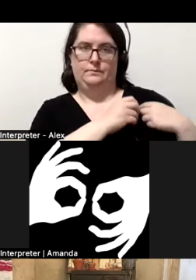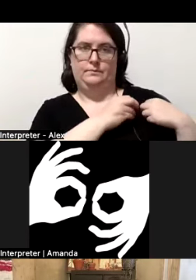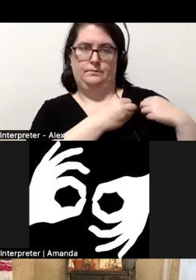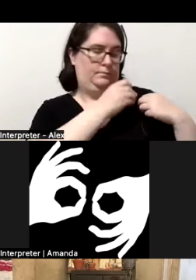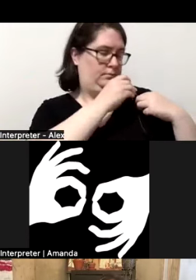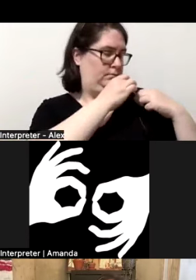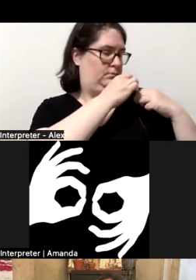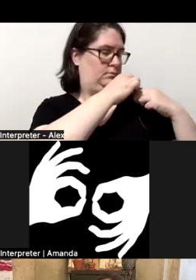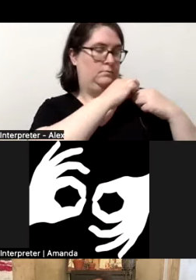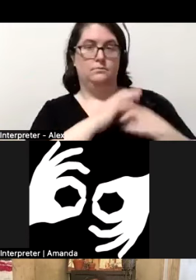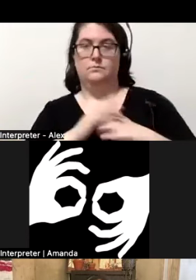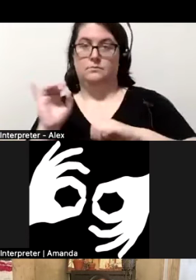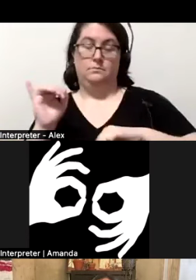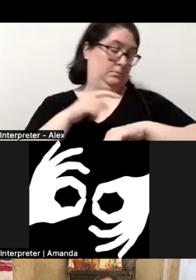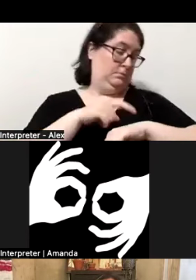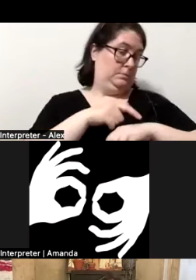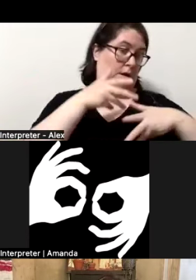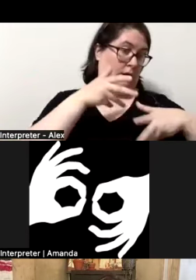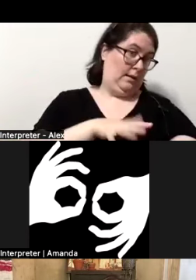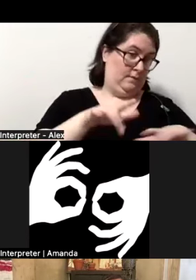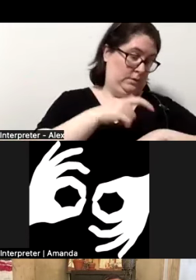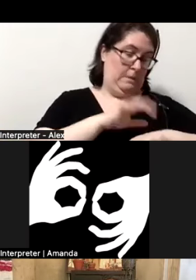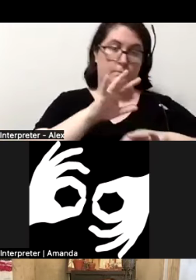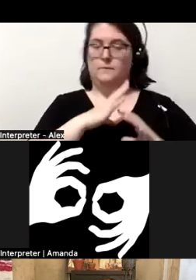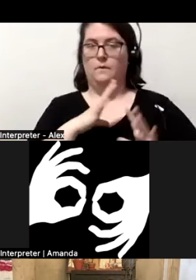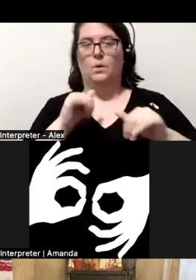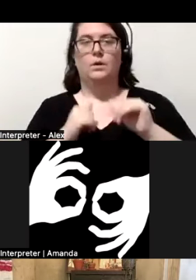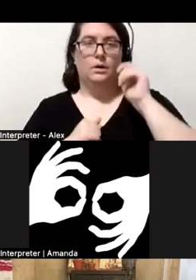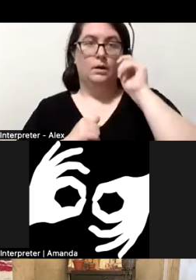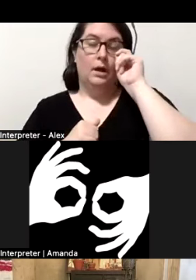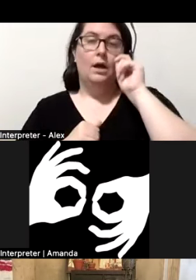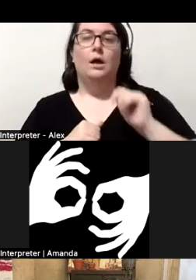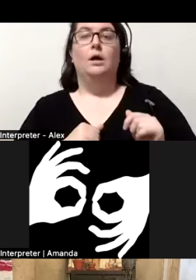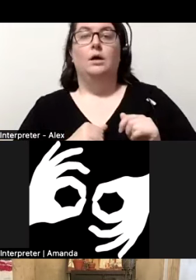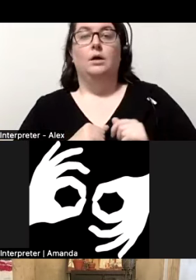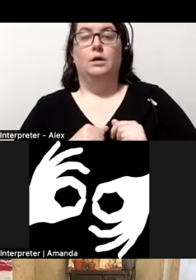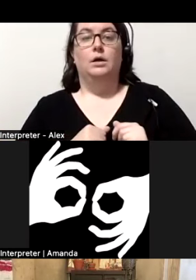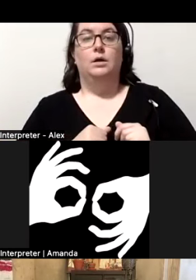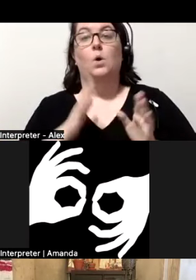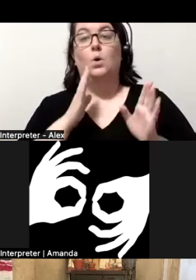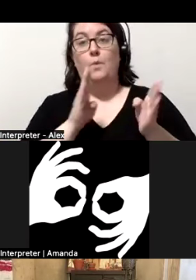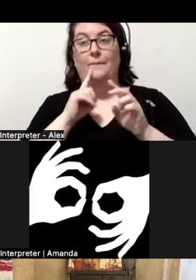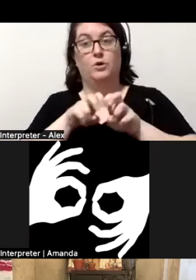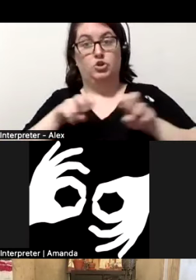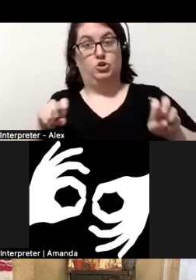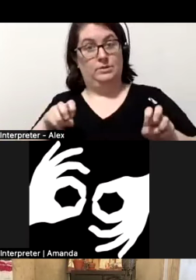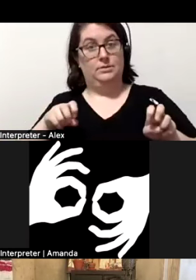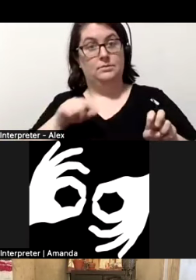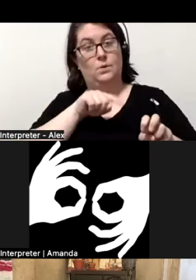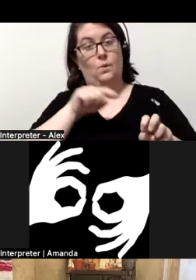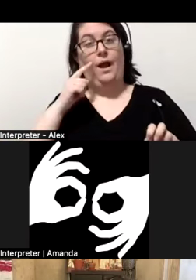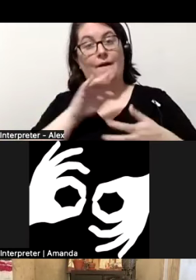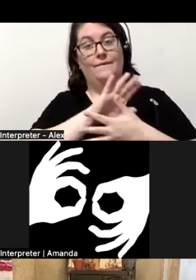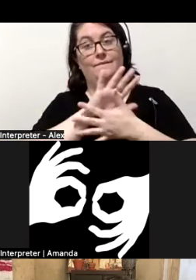Sorry, I was just checking how many slides I have left to make sure we have enough time. Okay, in preparation for adjudication, the jurors will go through each of the assessment